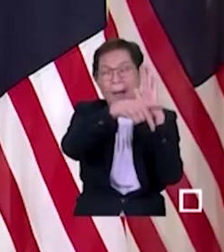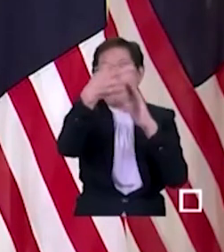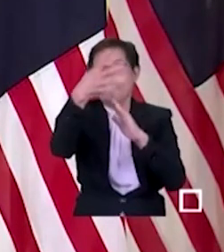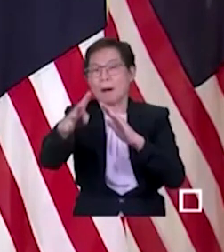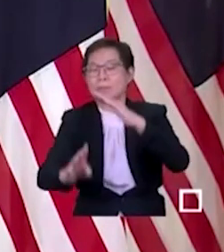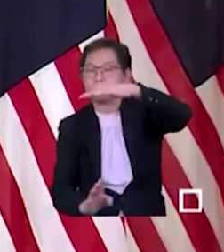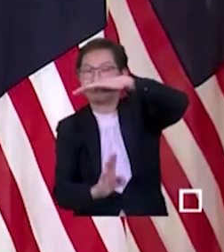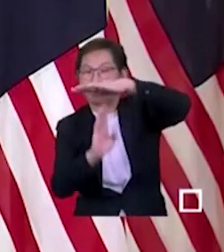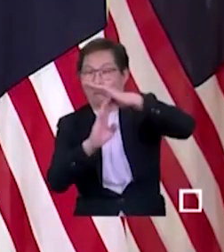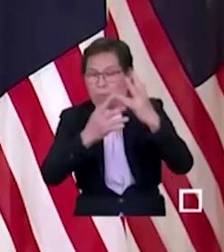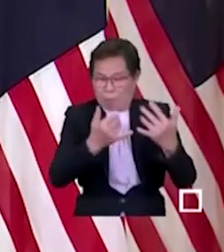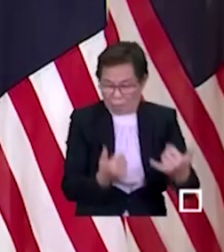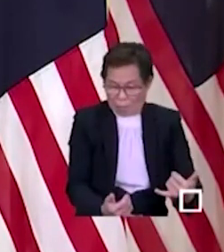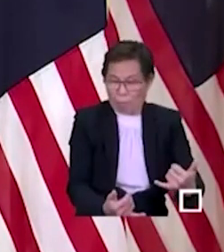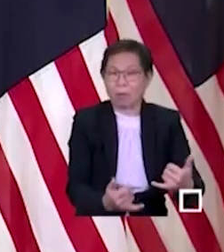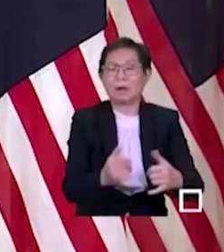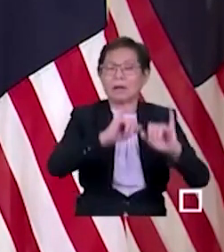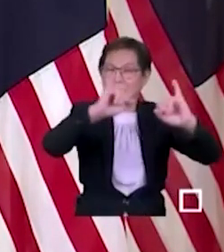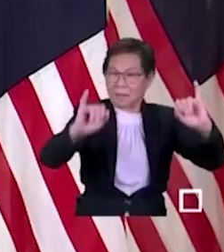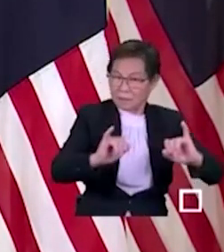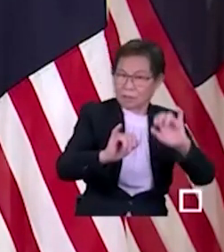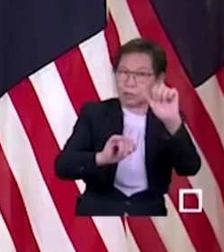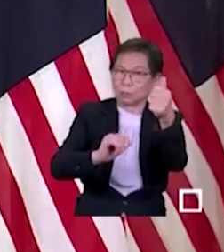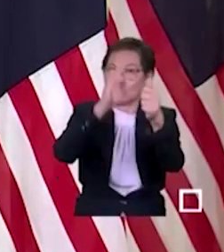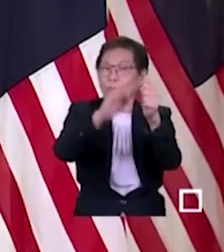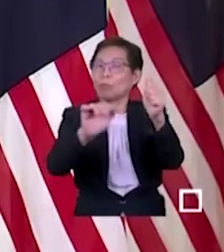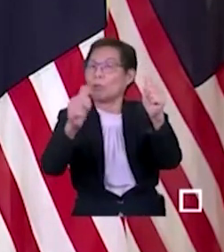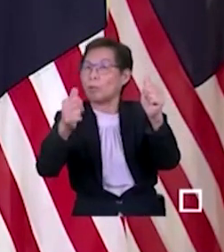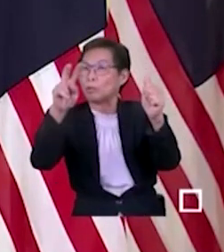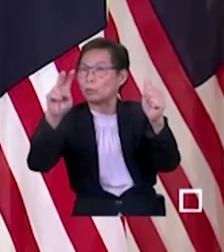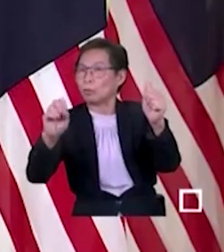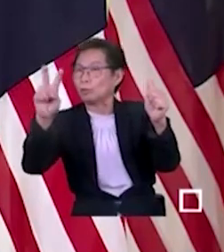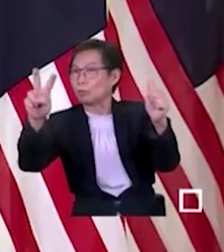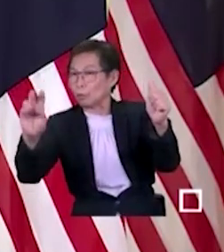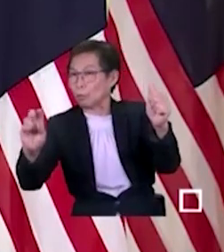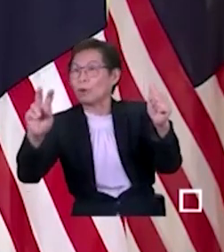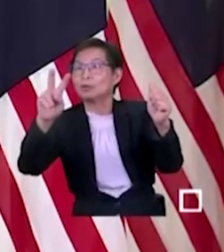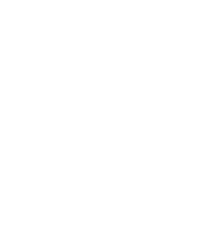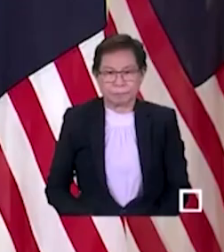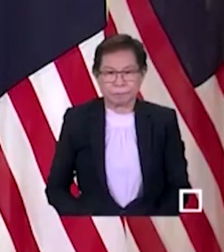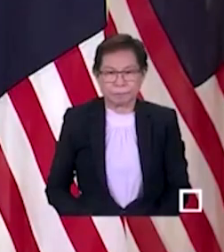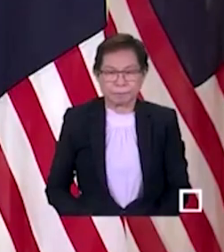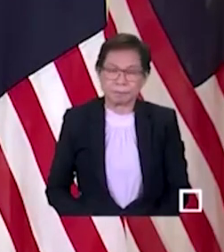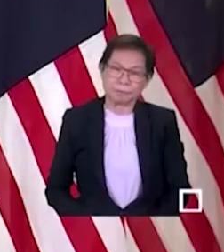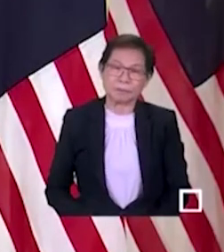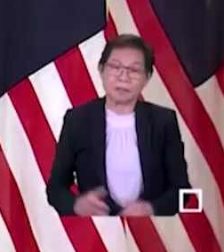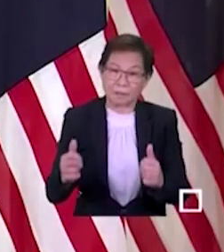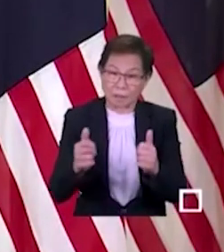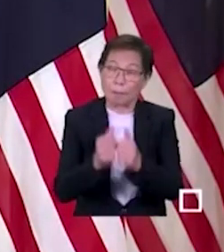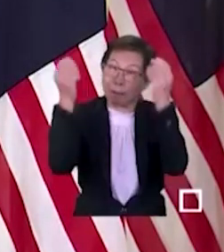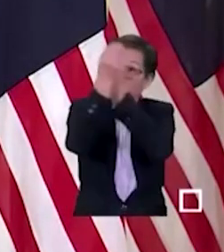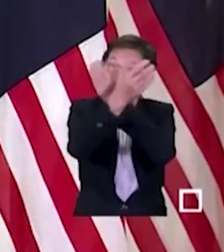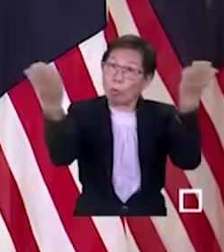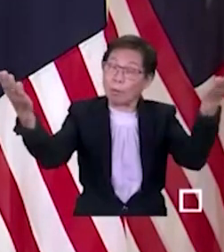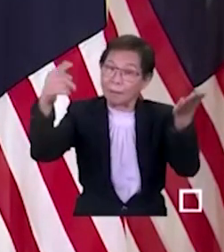be announced by the Election Commission. Polls must be held within 16 days of the dissolution of the parliament. Voter turnout could be